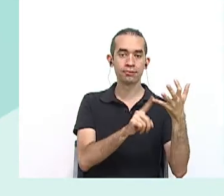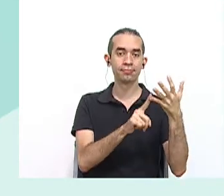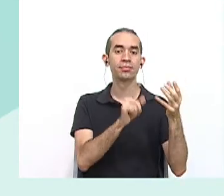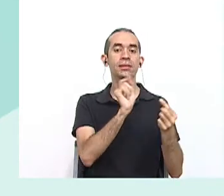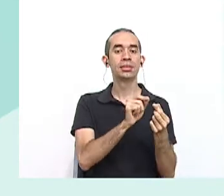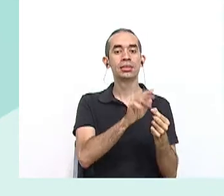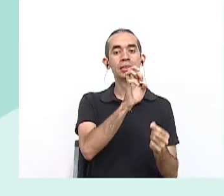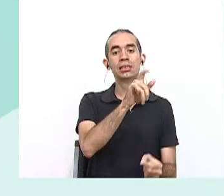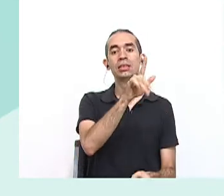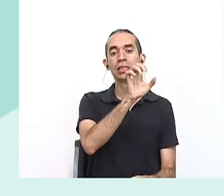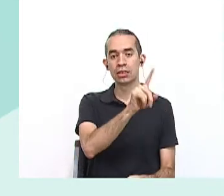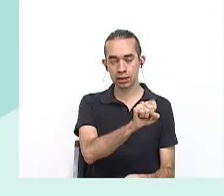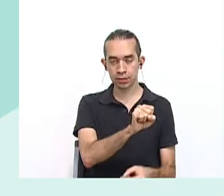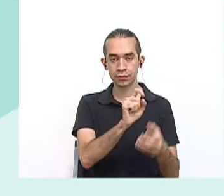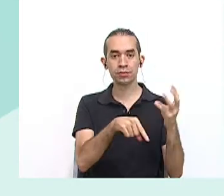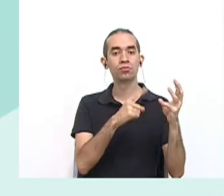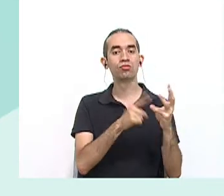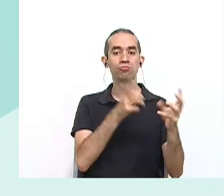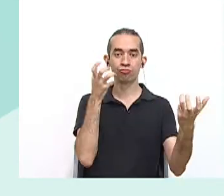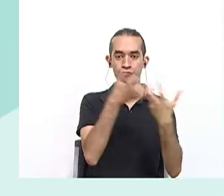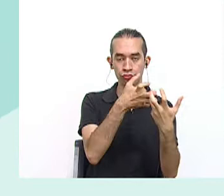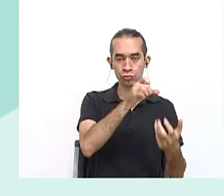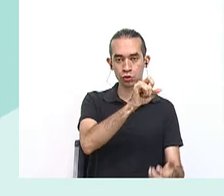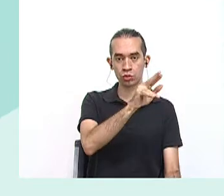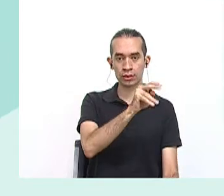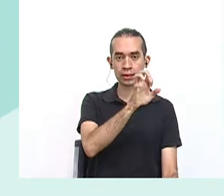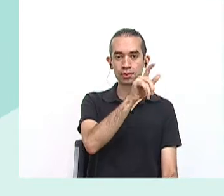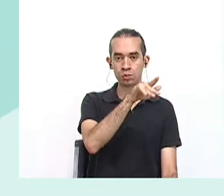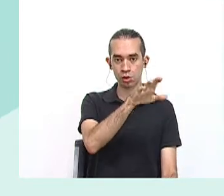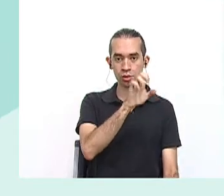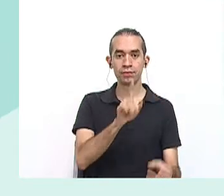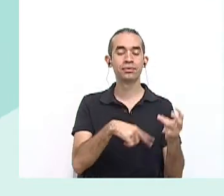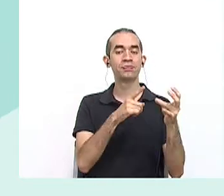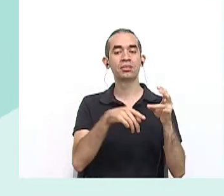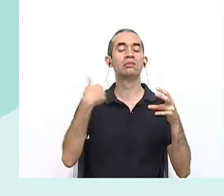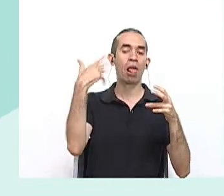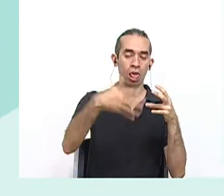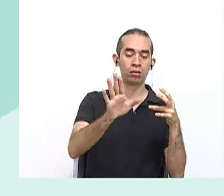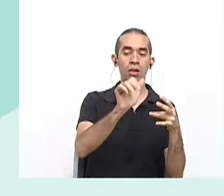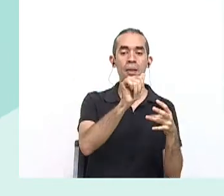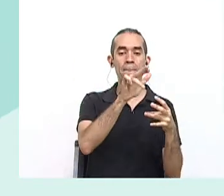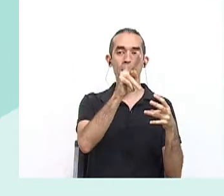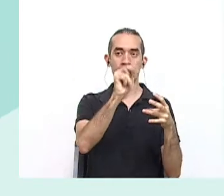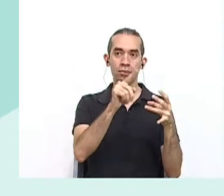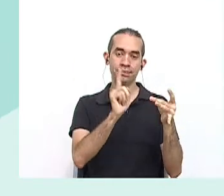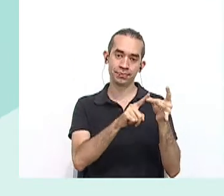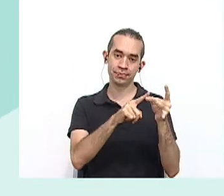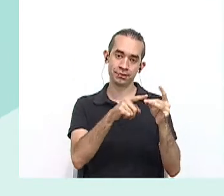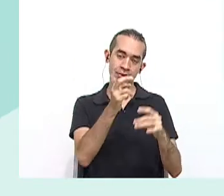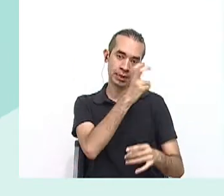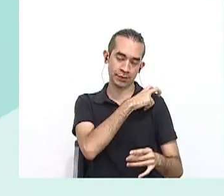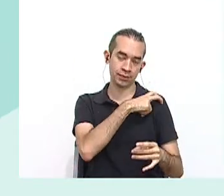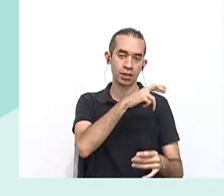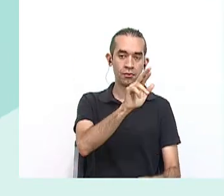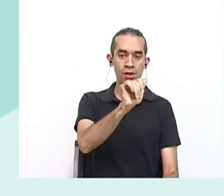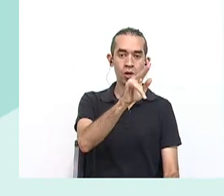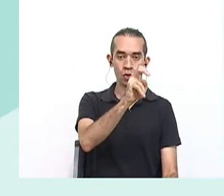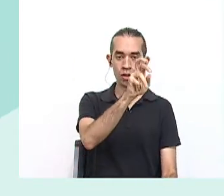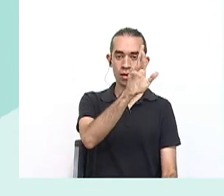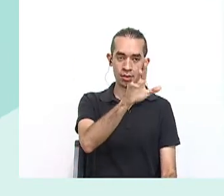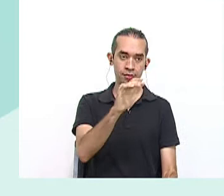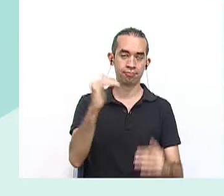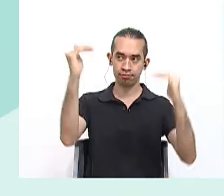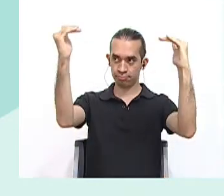suitable, to abandon, a recruiter. And to the right, we have words that mean almost the same. Can